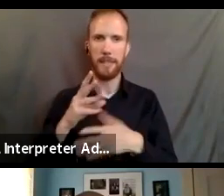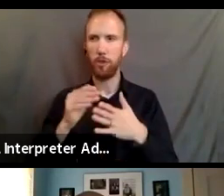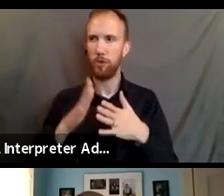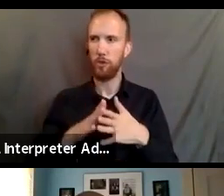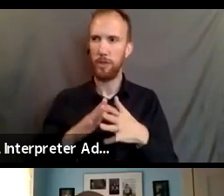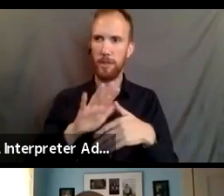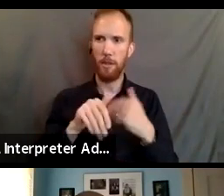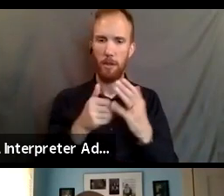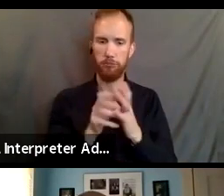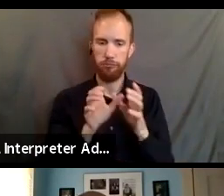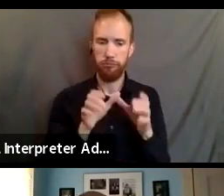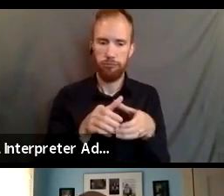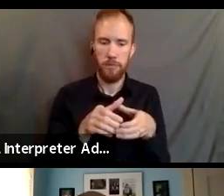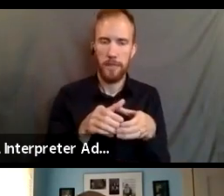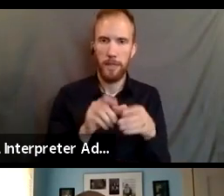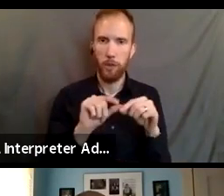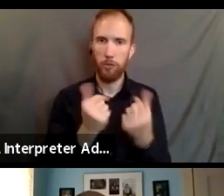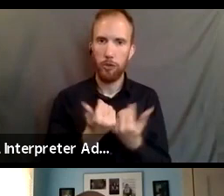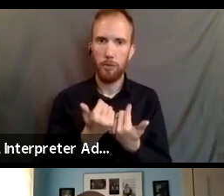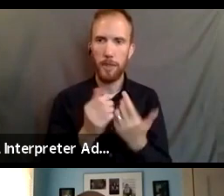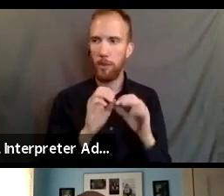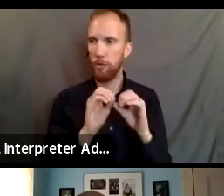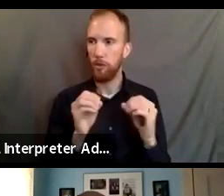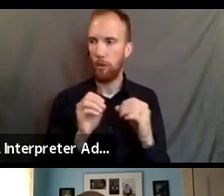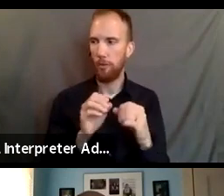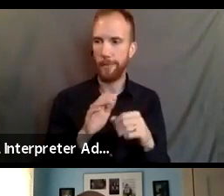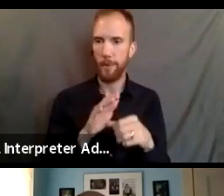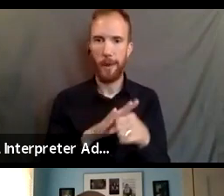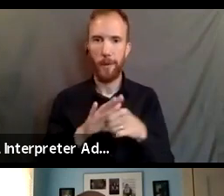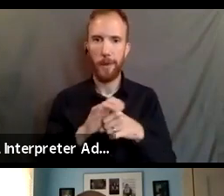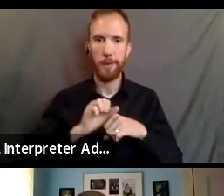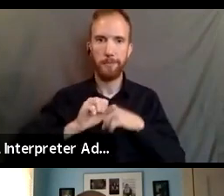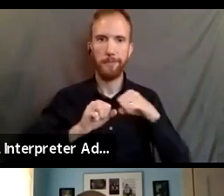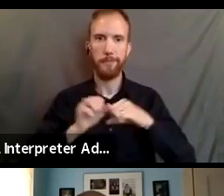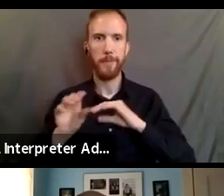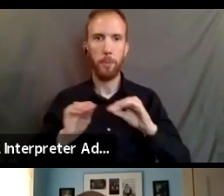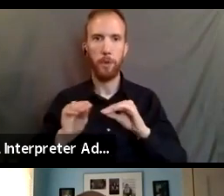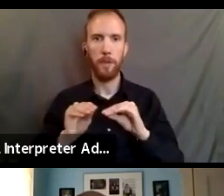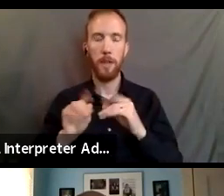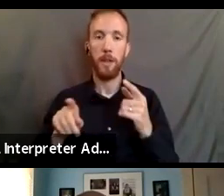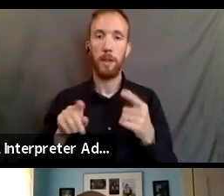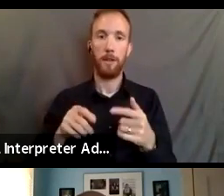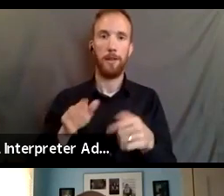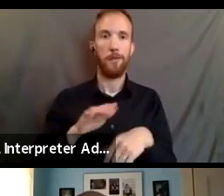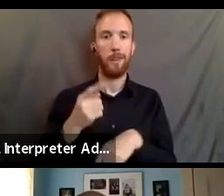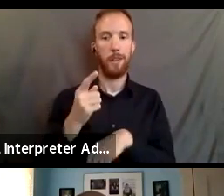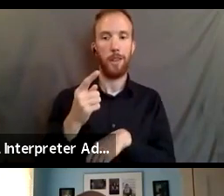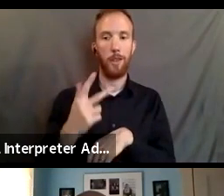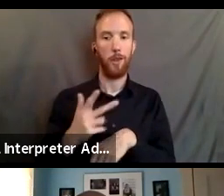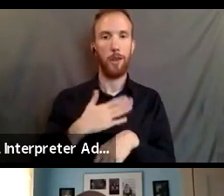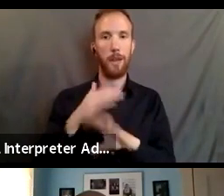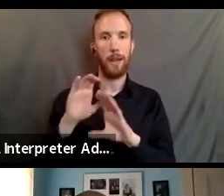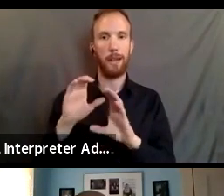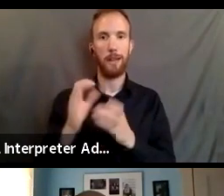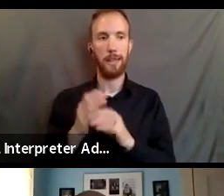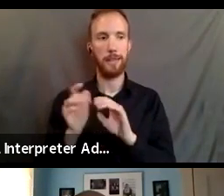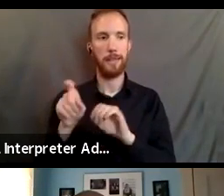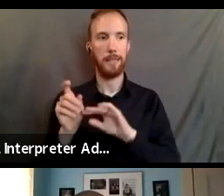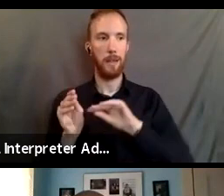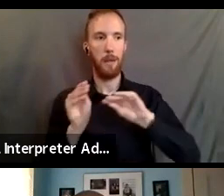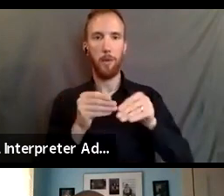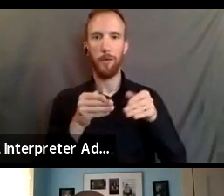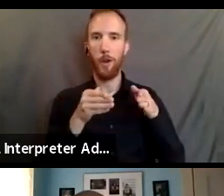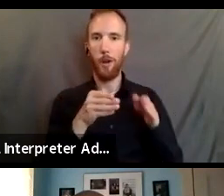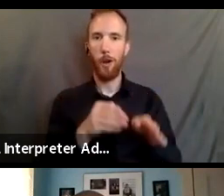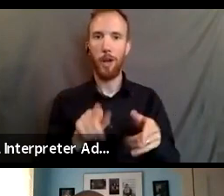move after a task is given in my class roughly a third of my class will be moved into the hall to complete their work while sitting on the floor due to the